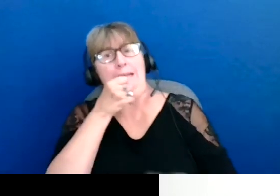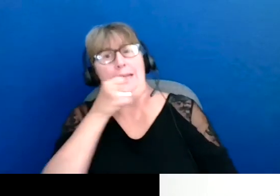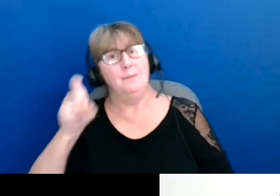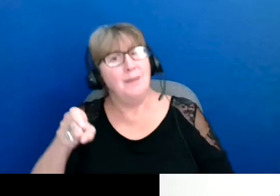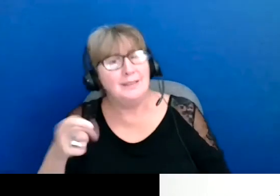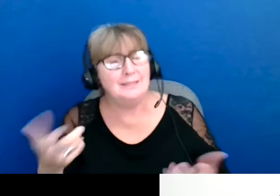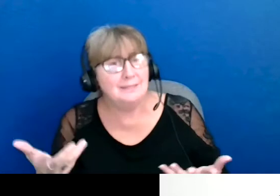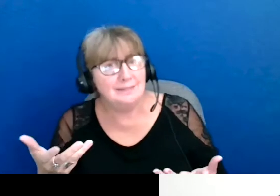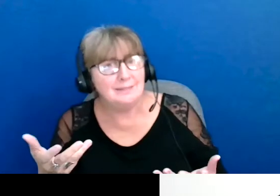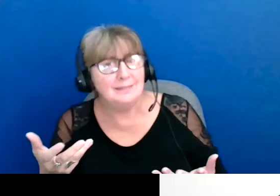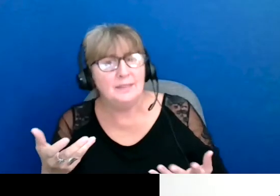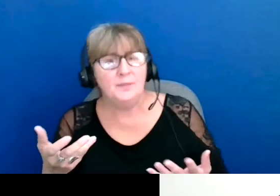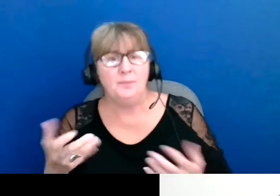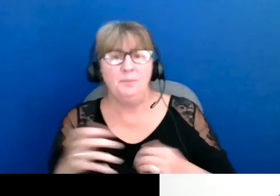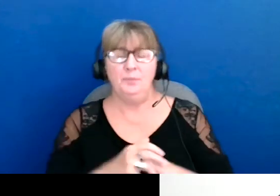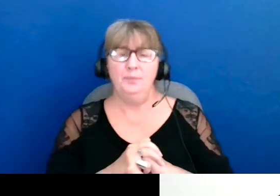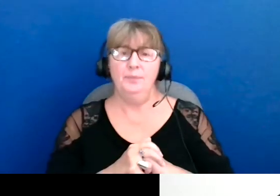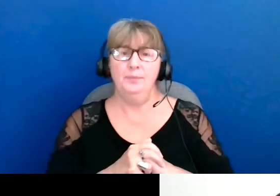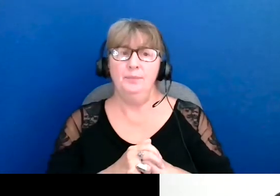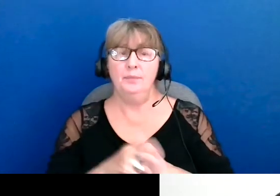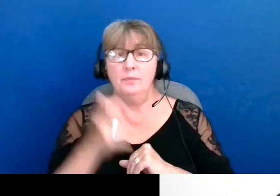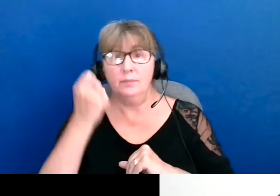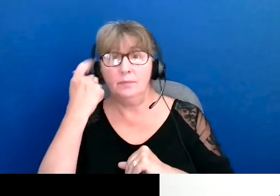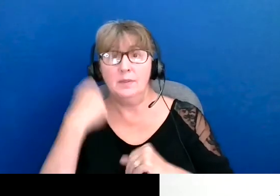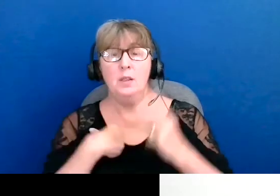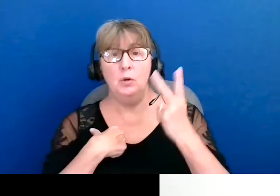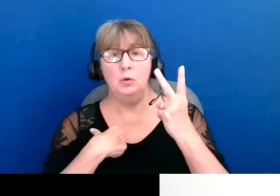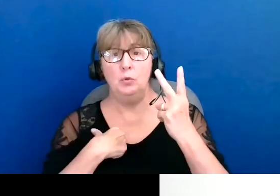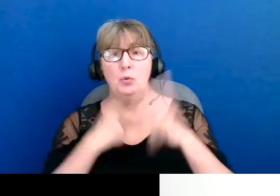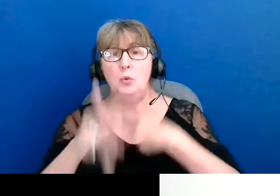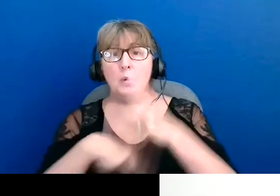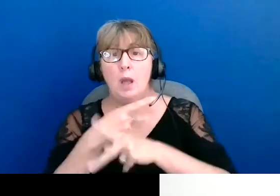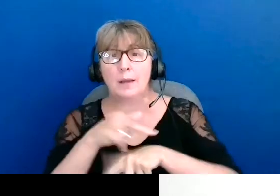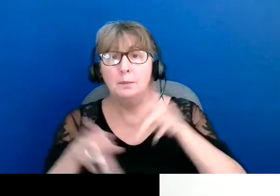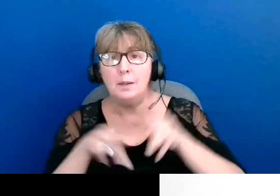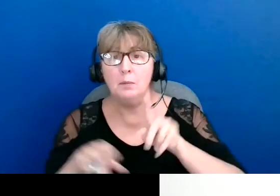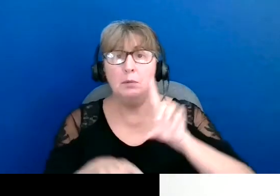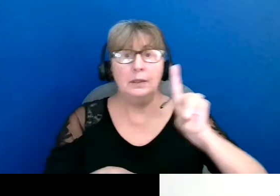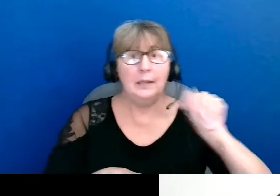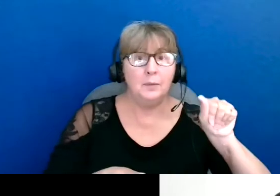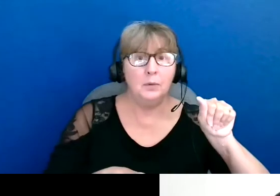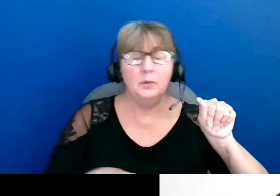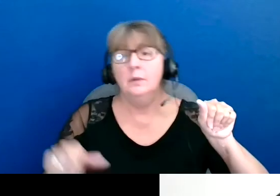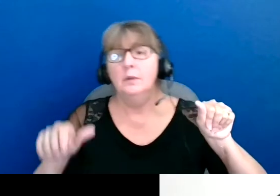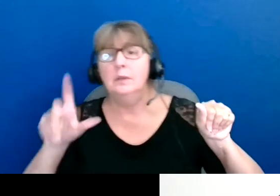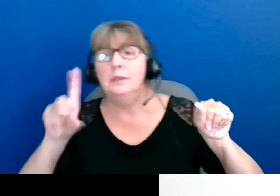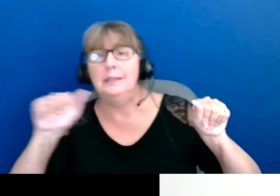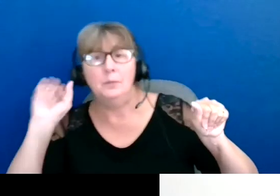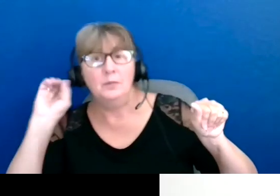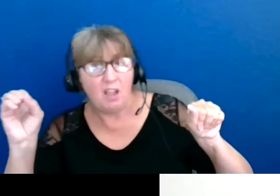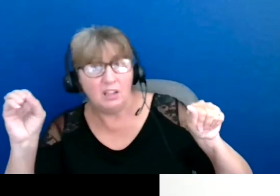an assumption that there are two kinds of people, disabled and non-disabled, independent